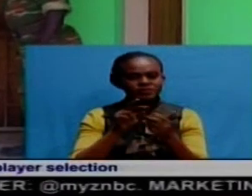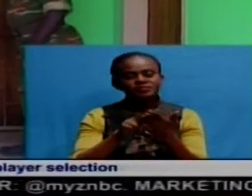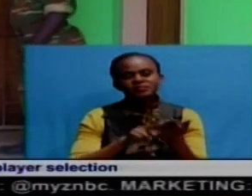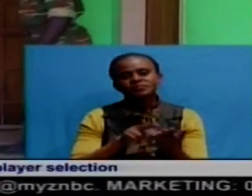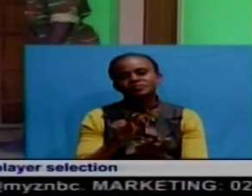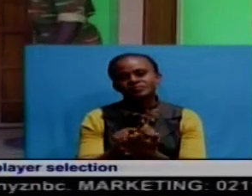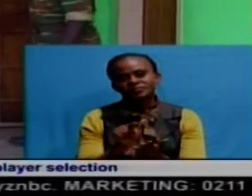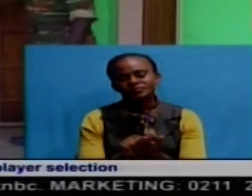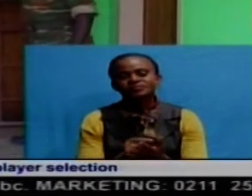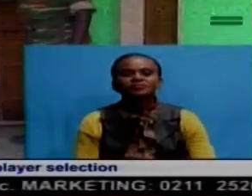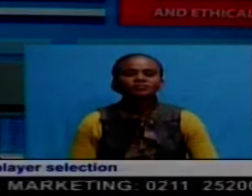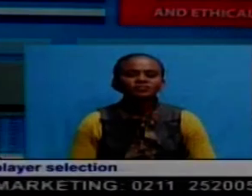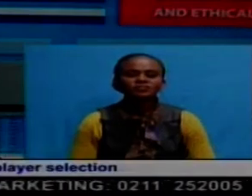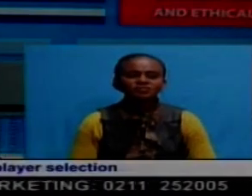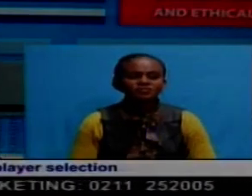Lusaka.